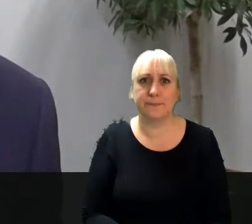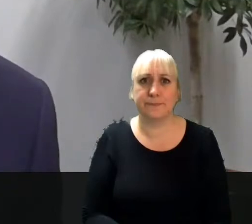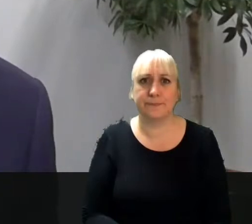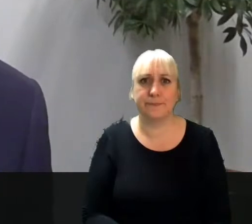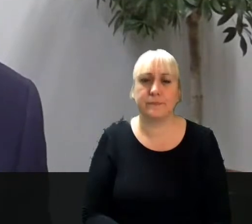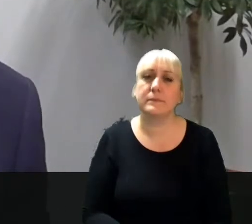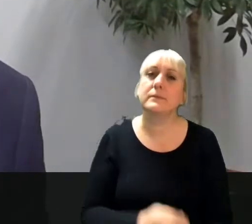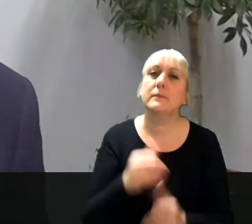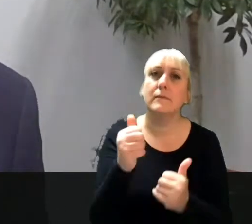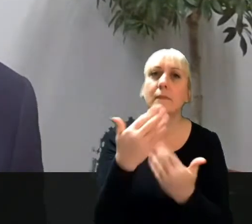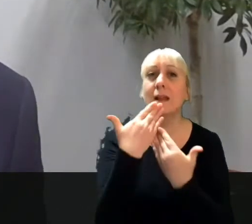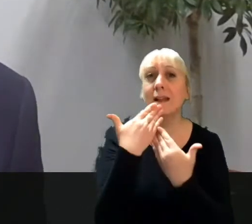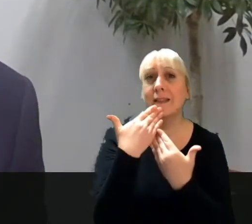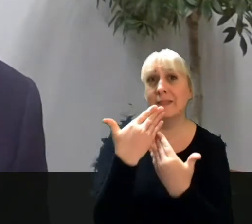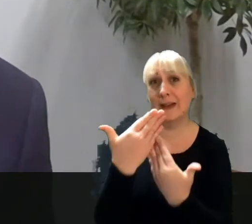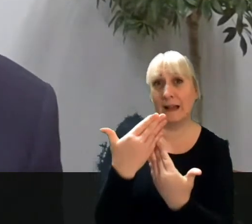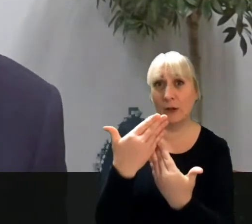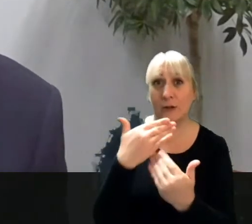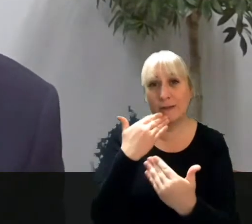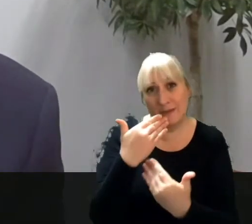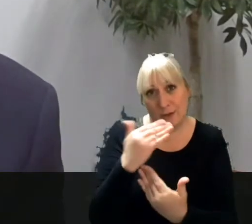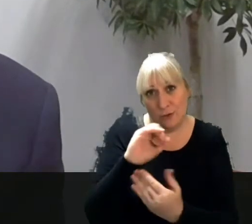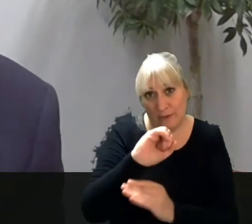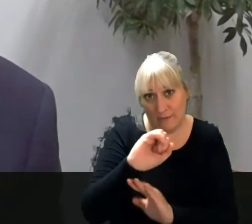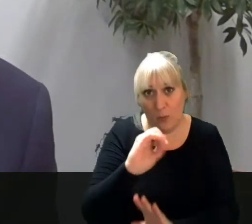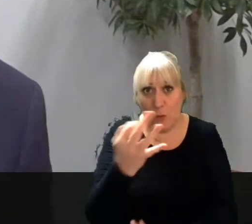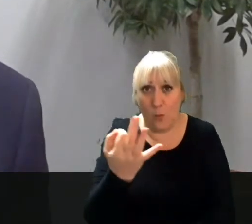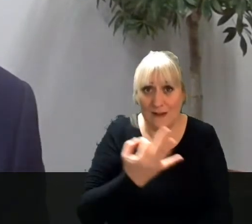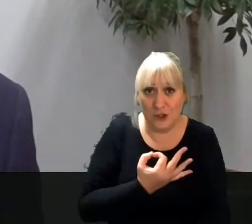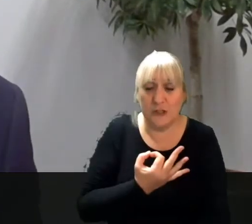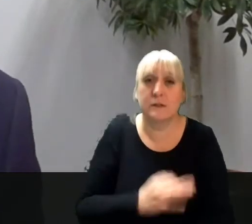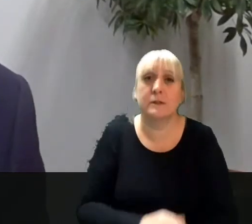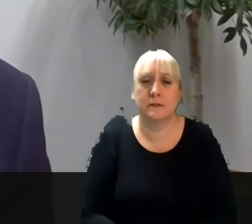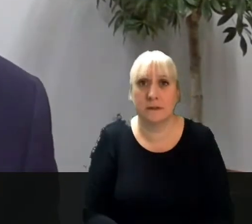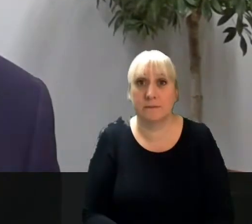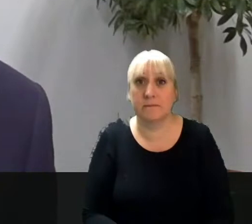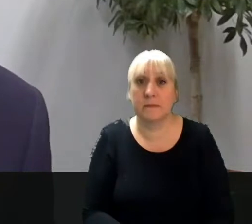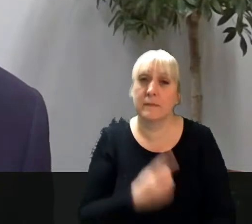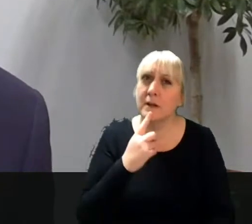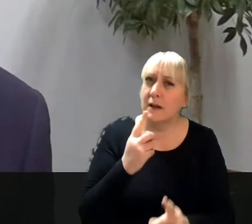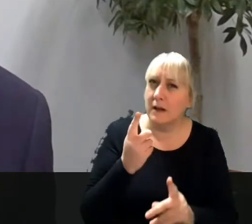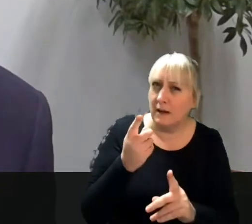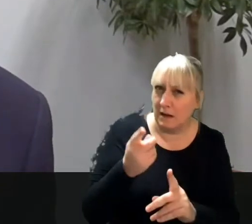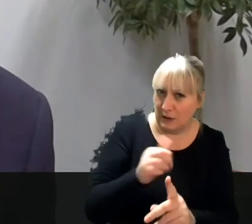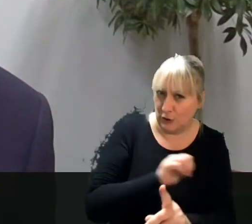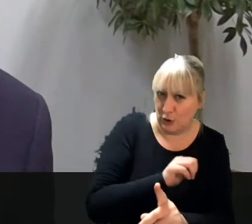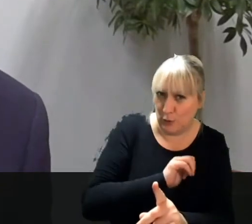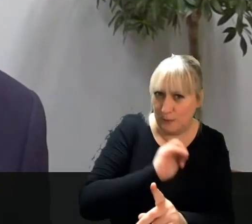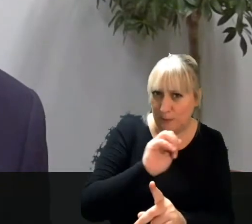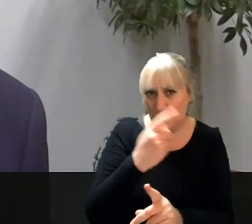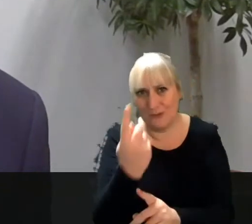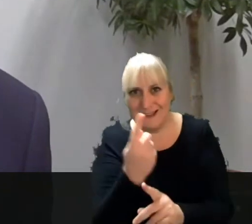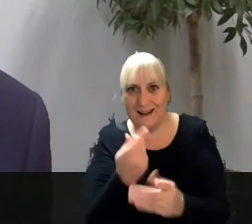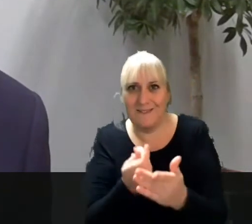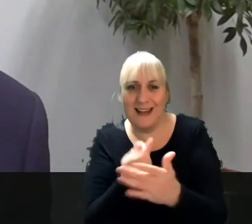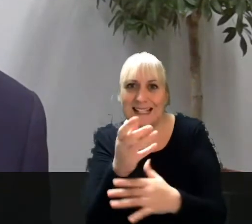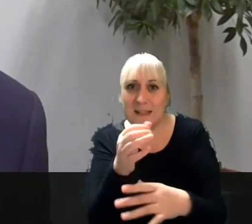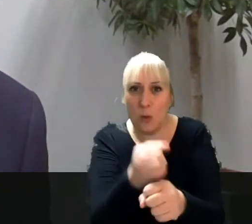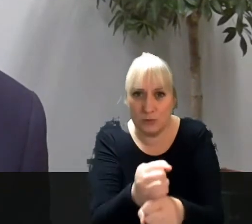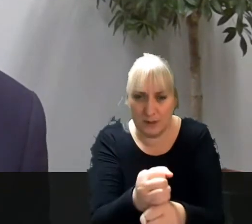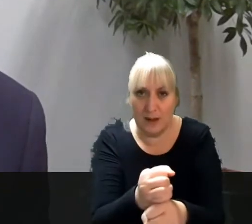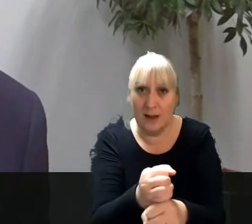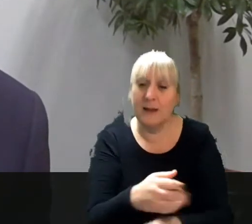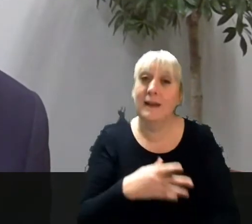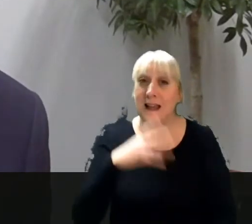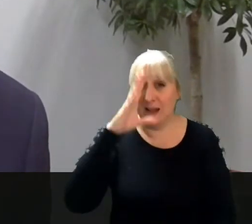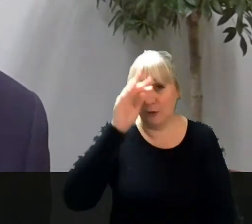Thank you for your question. And I take from your question that you're a leaseholder. And can I just say, I've spent a lot of time over the last 3.5